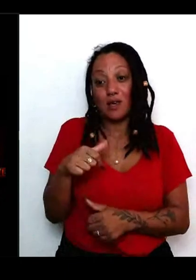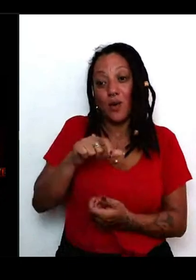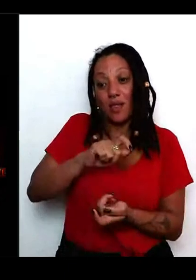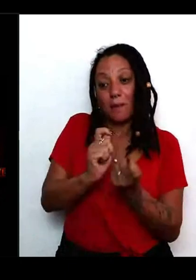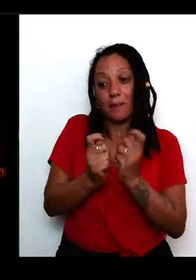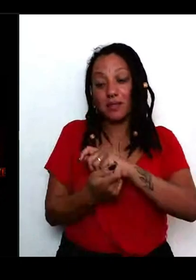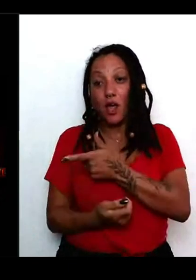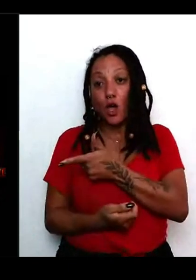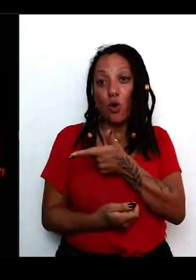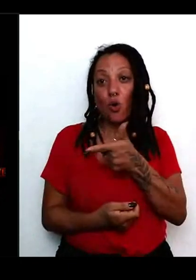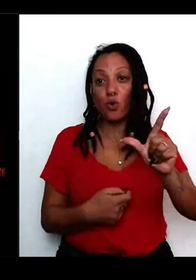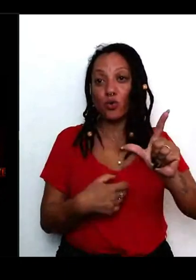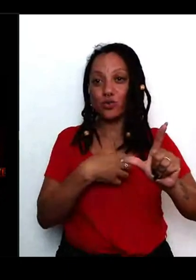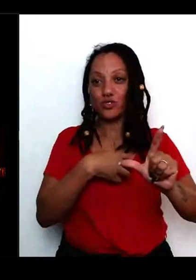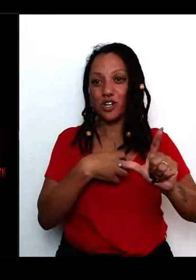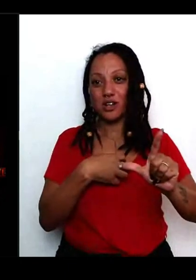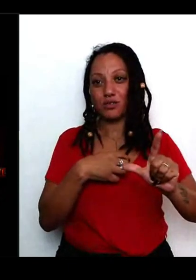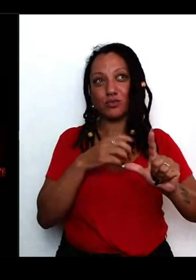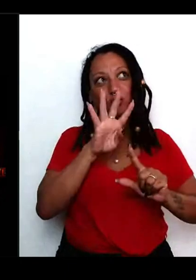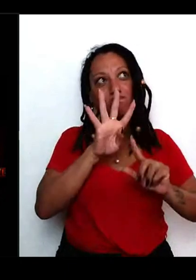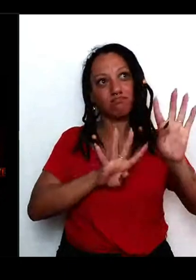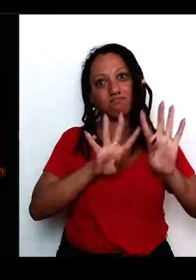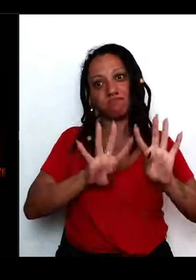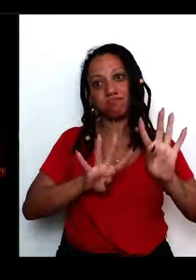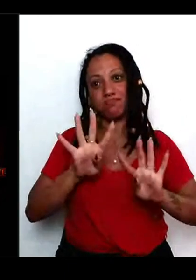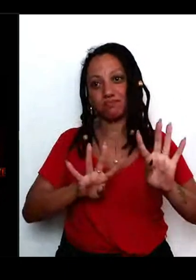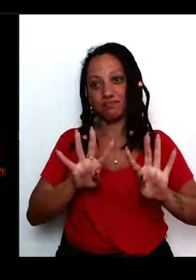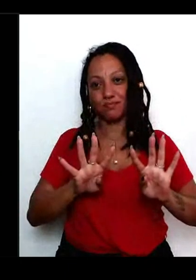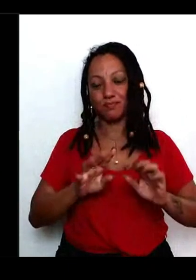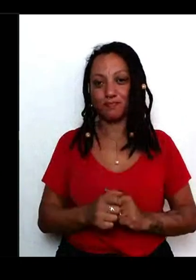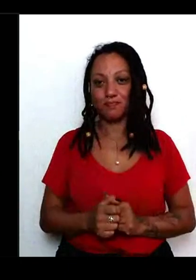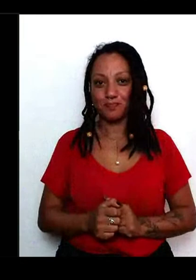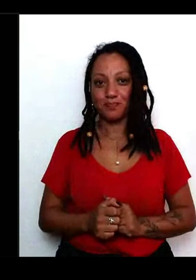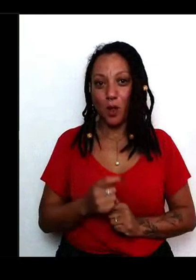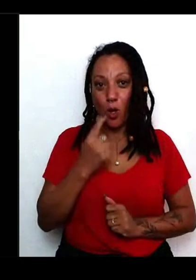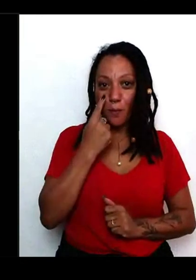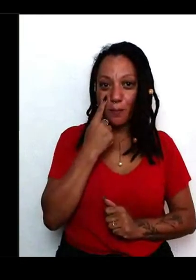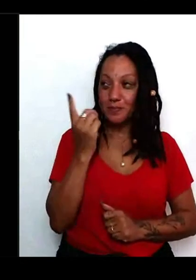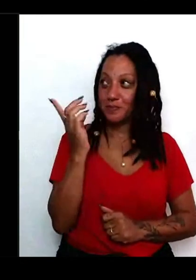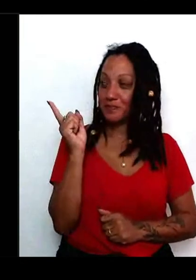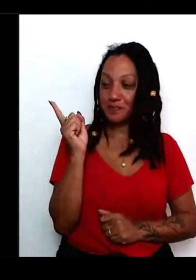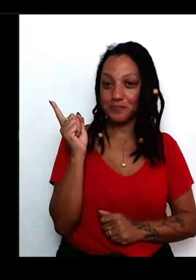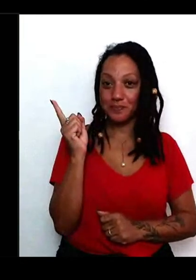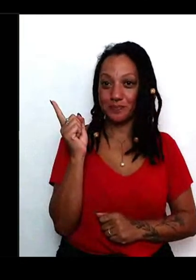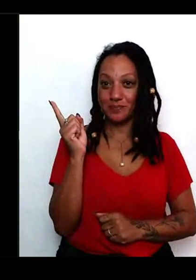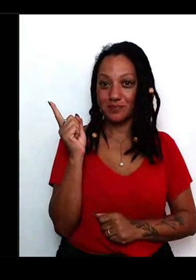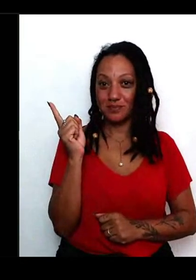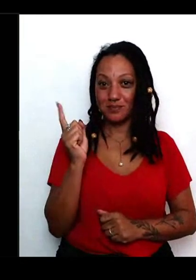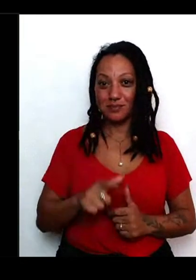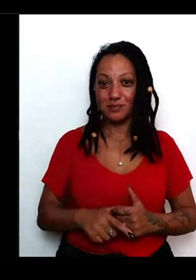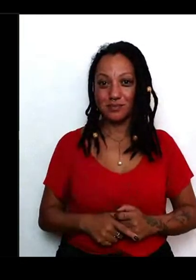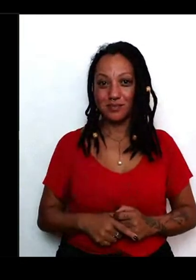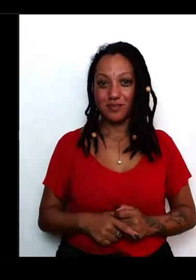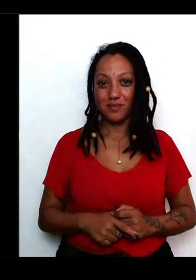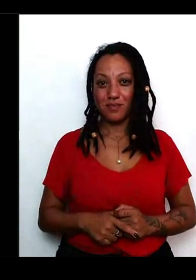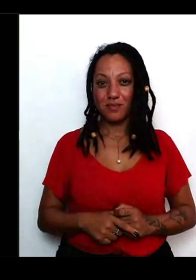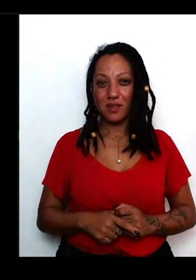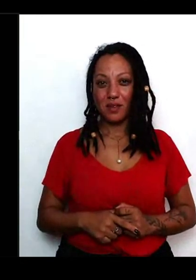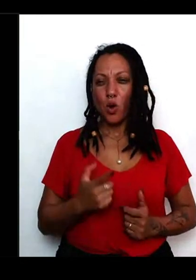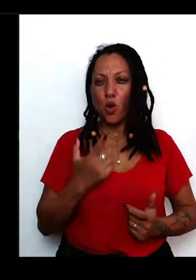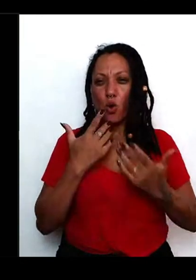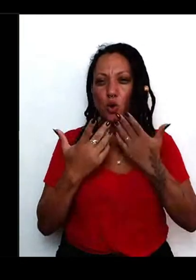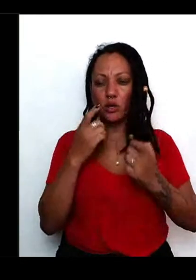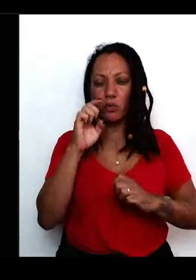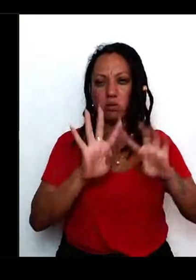image But ultimately I decided to go back to smoke when